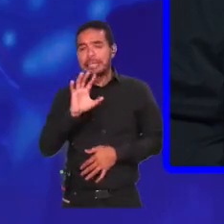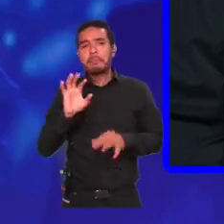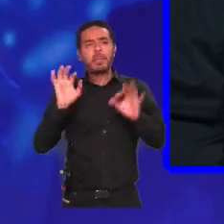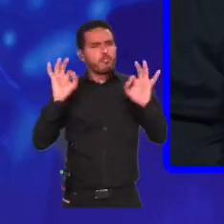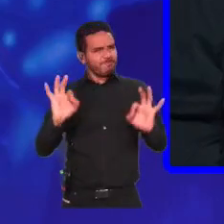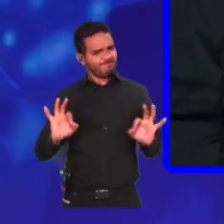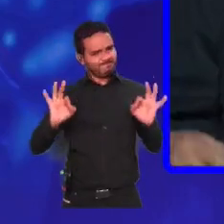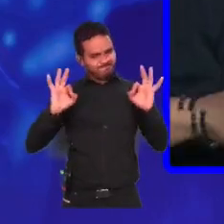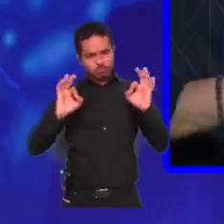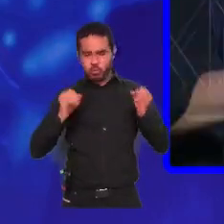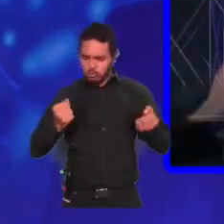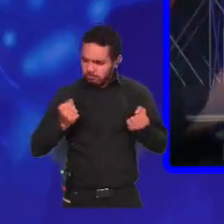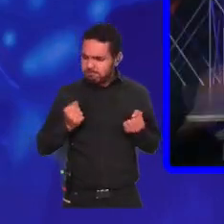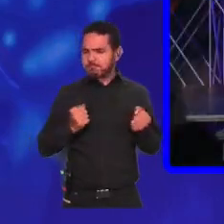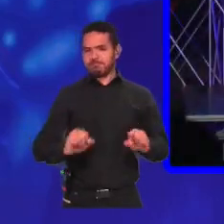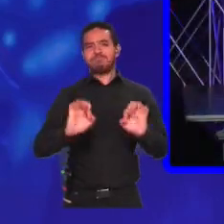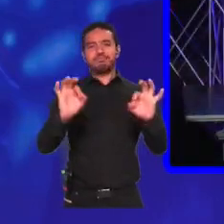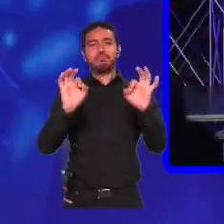better.